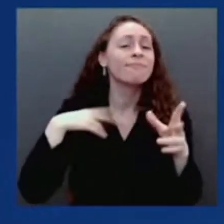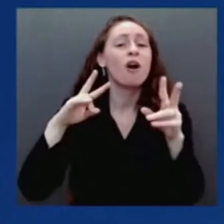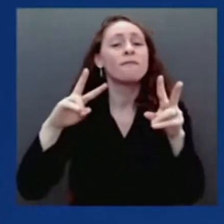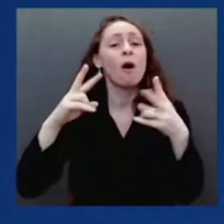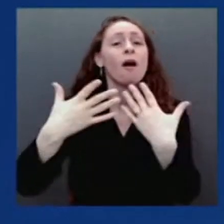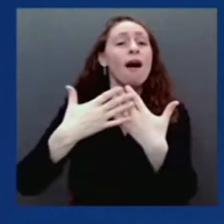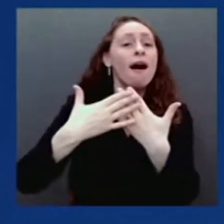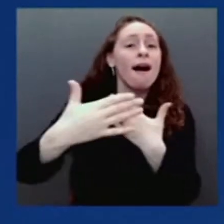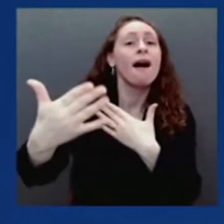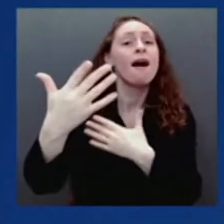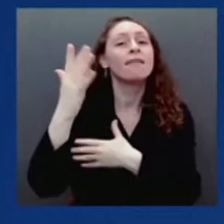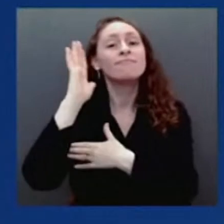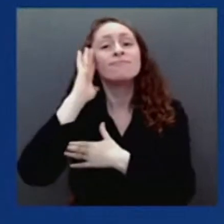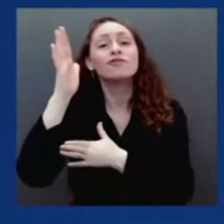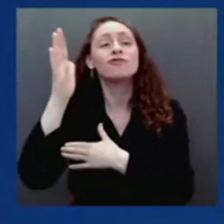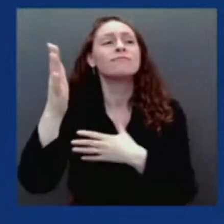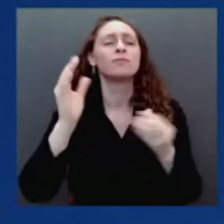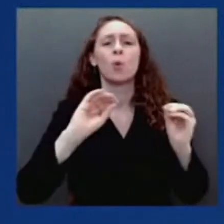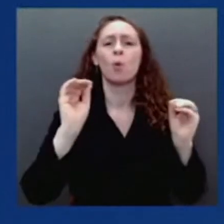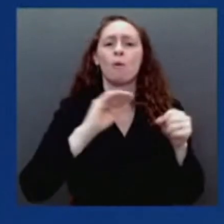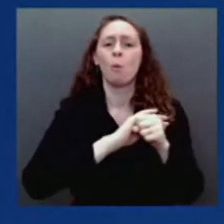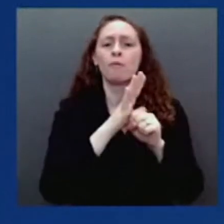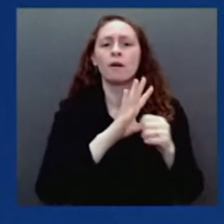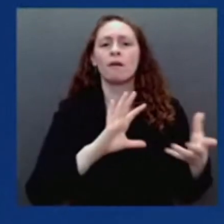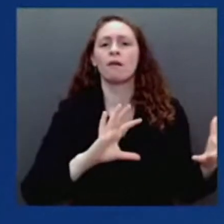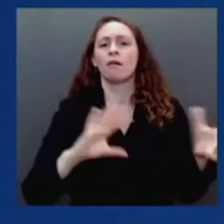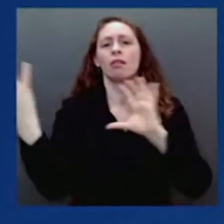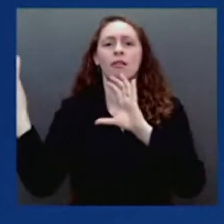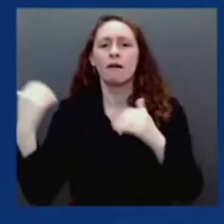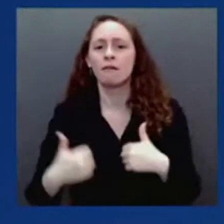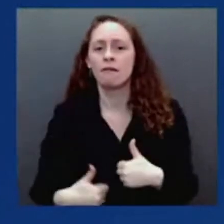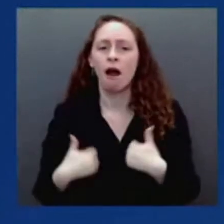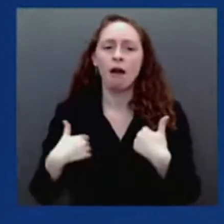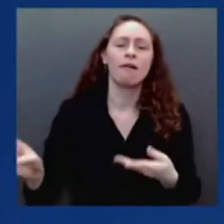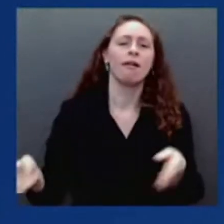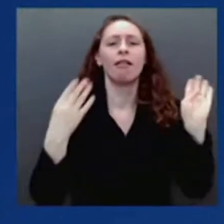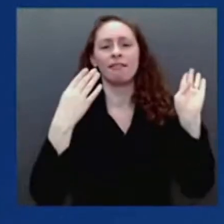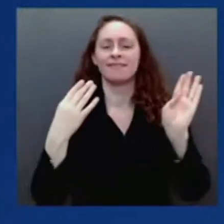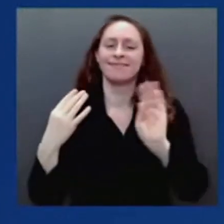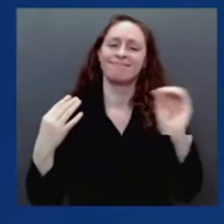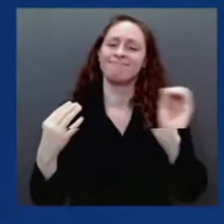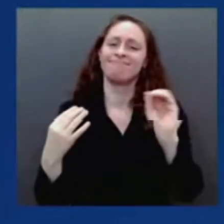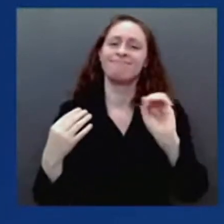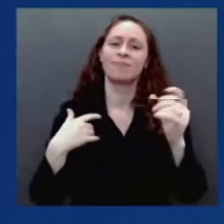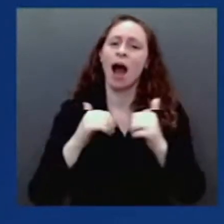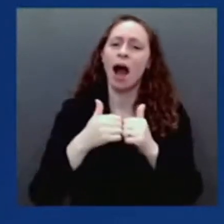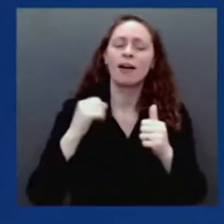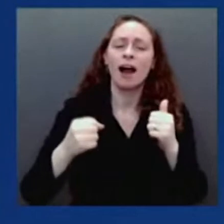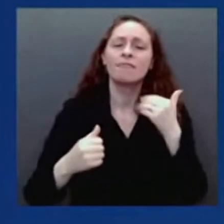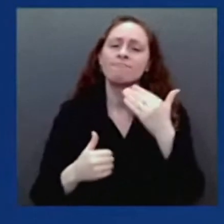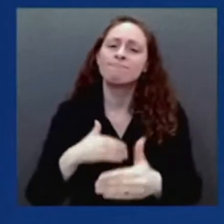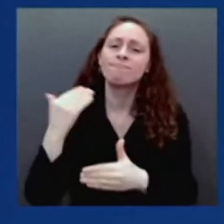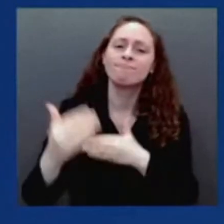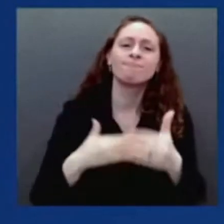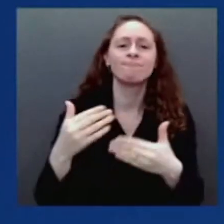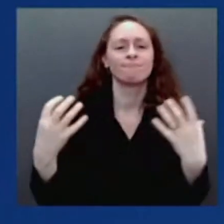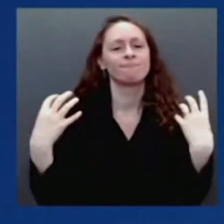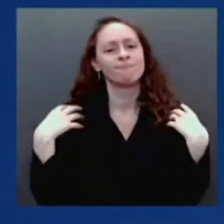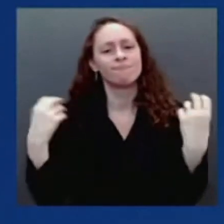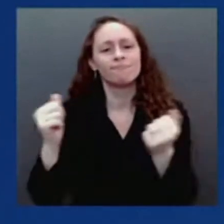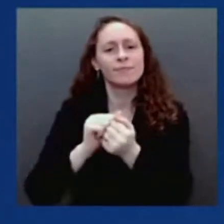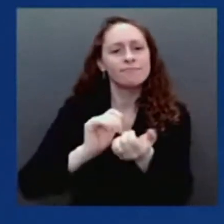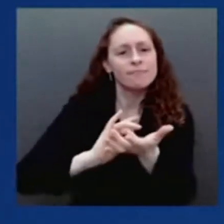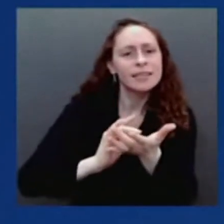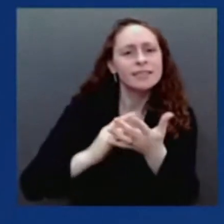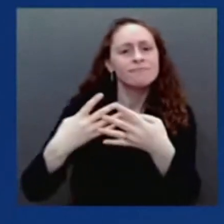treat. With that, over to Dr. Walensky. Dr. Walensky? Thank you, Jeff. Good morning, everyone. I'd like to start by